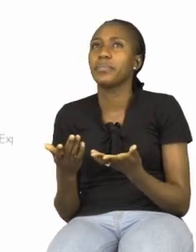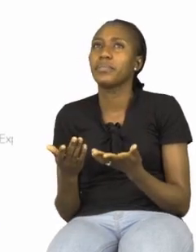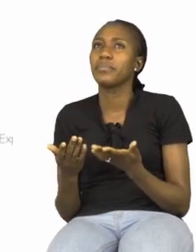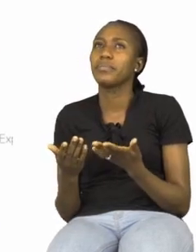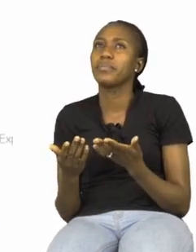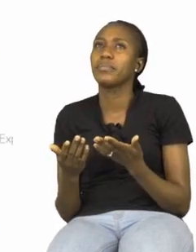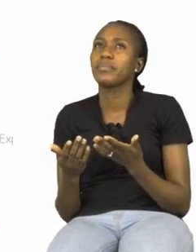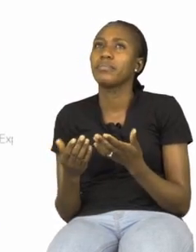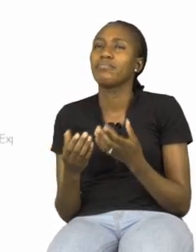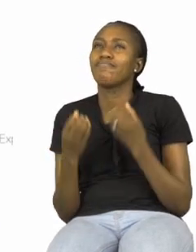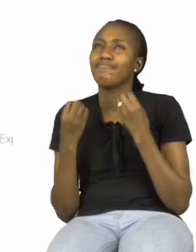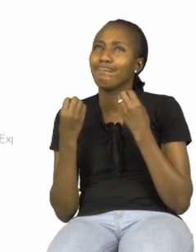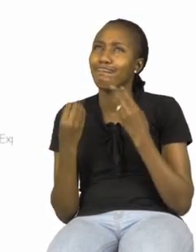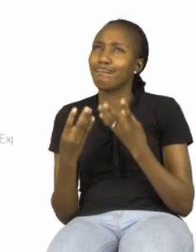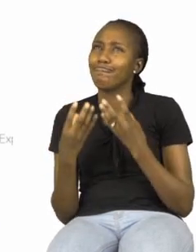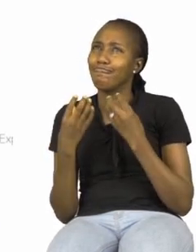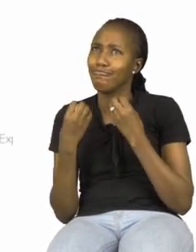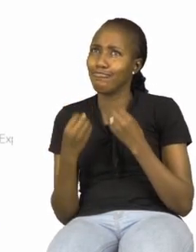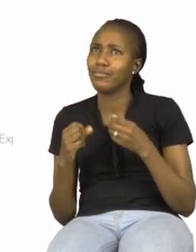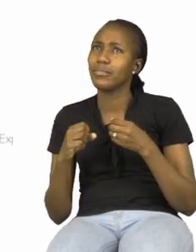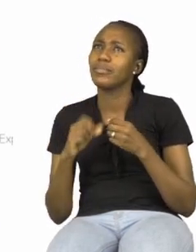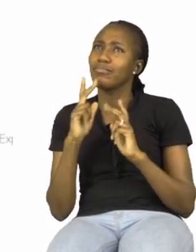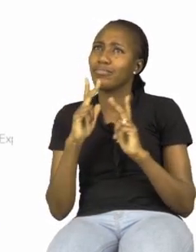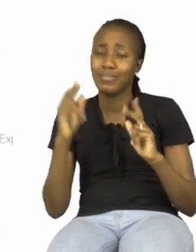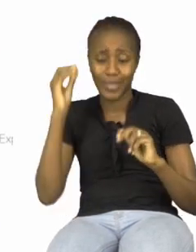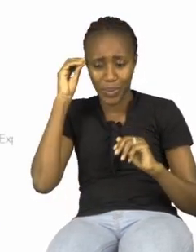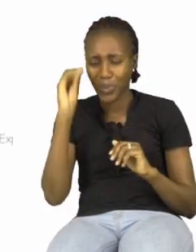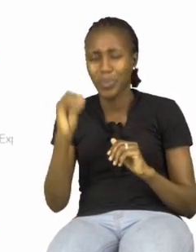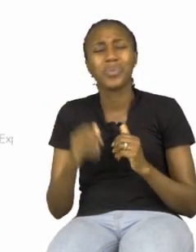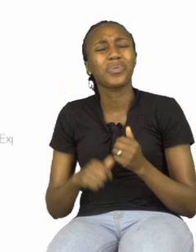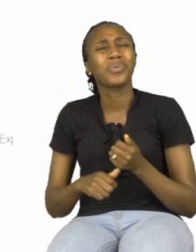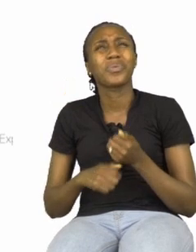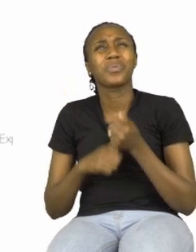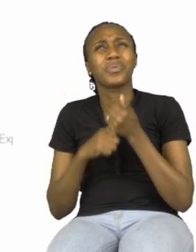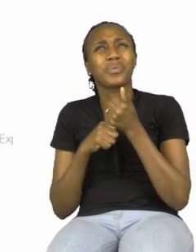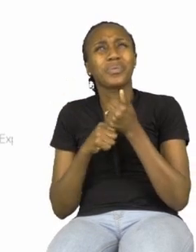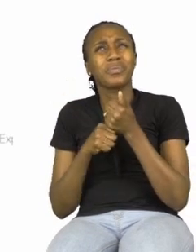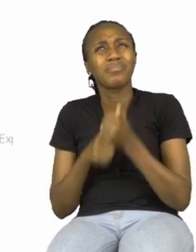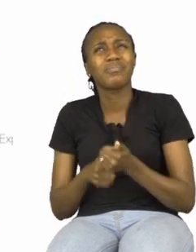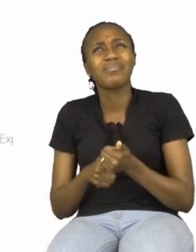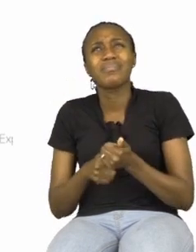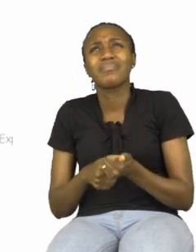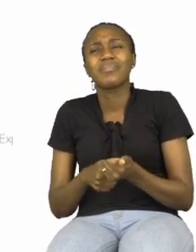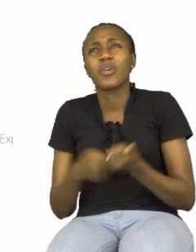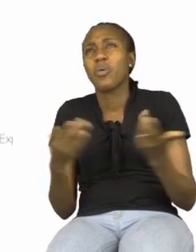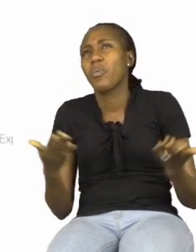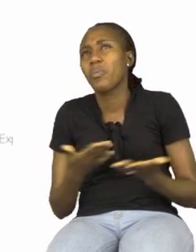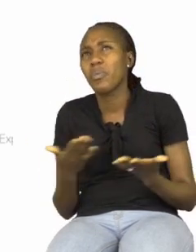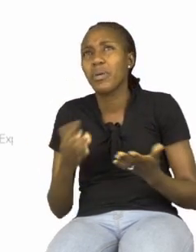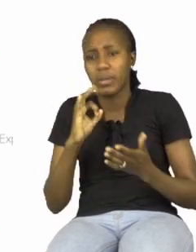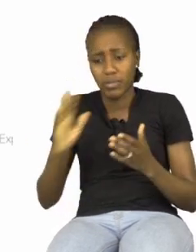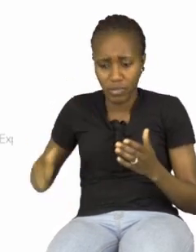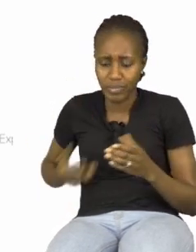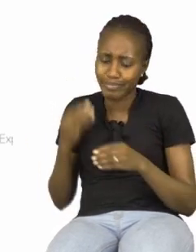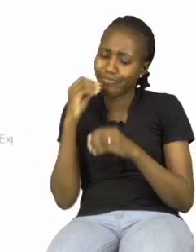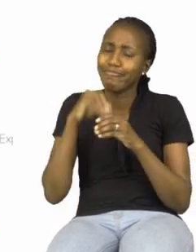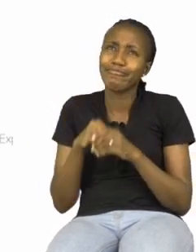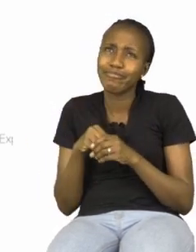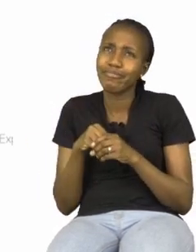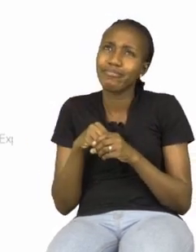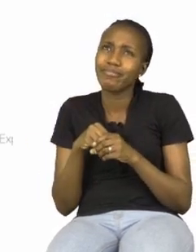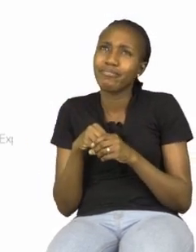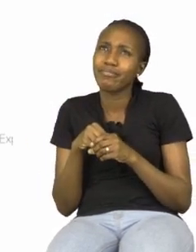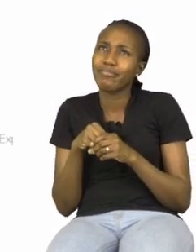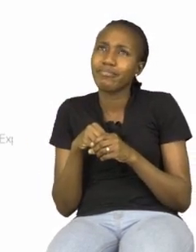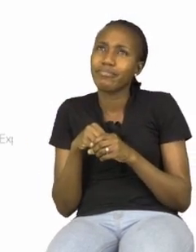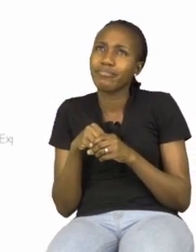there's a lot of people out there who do not know where to go or what to do if they want to become hockey players, who